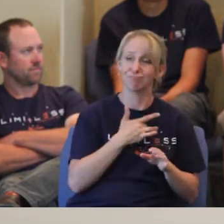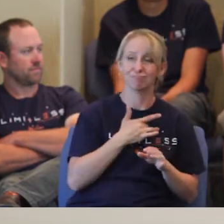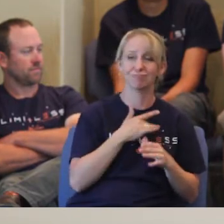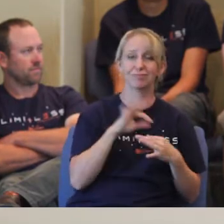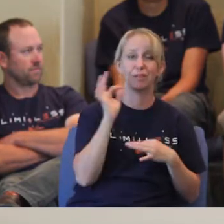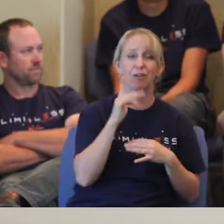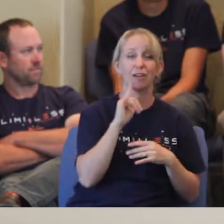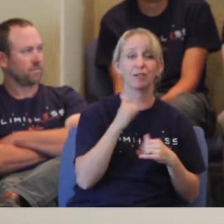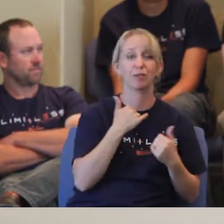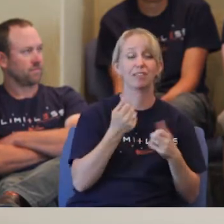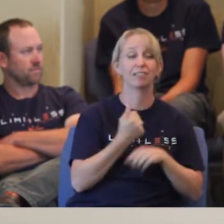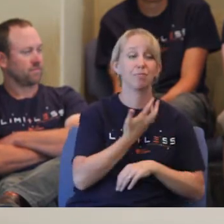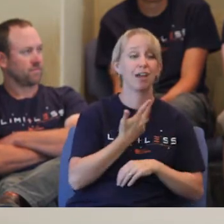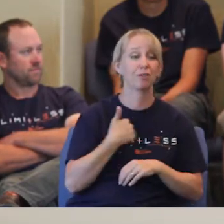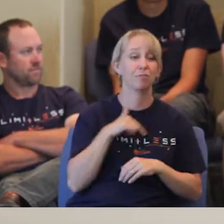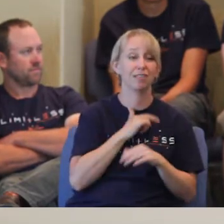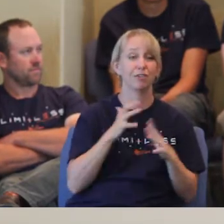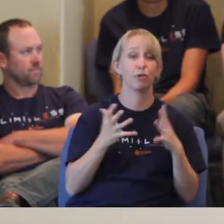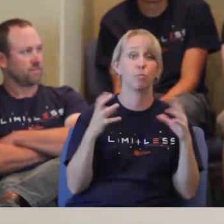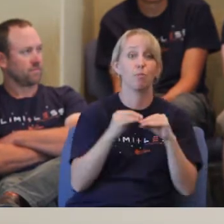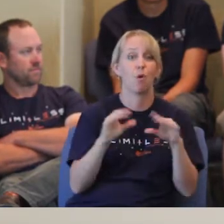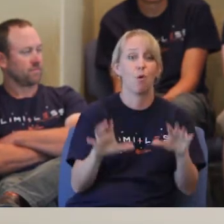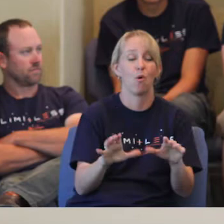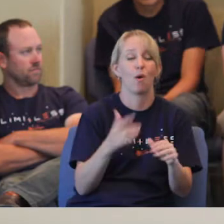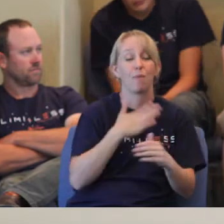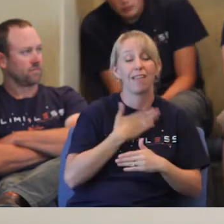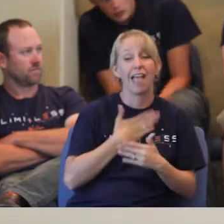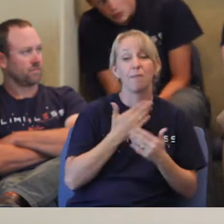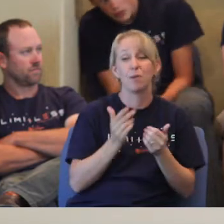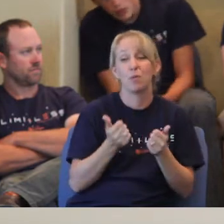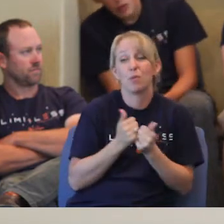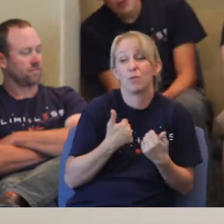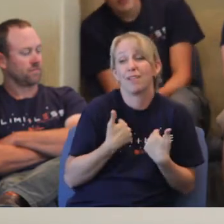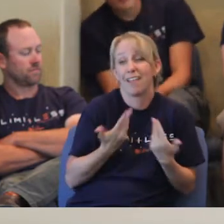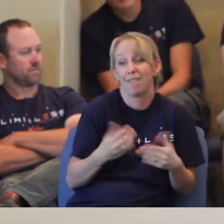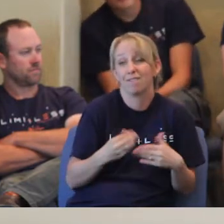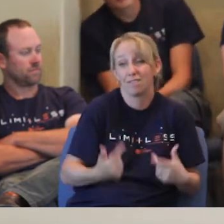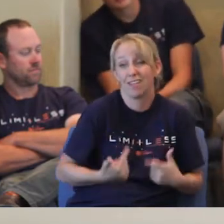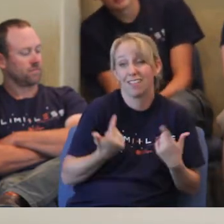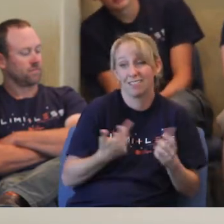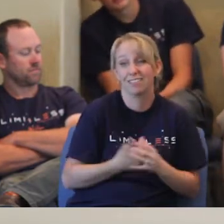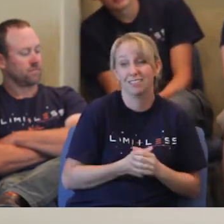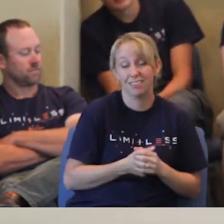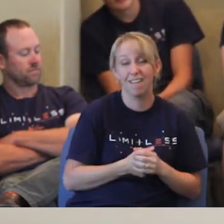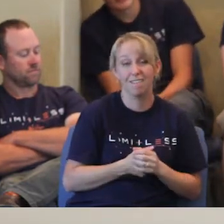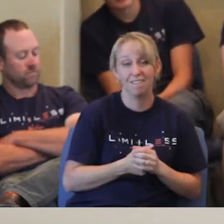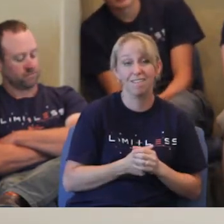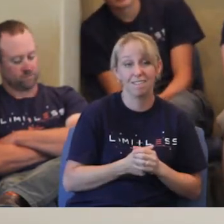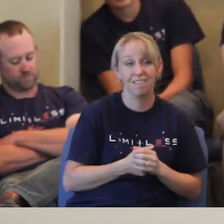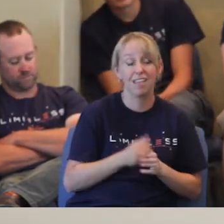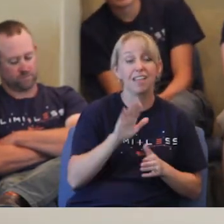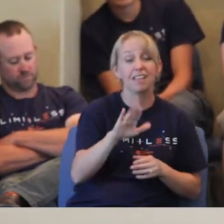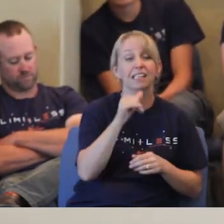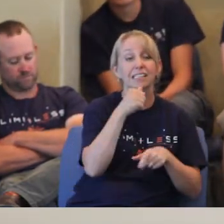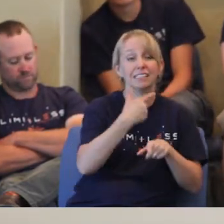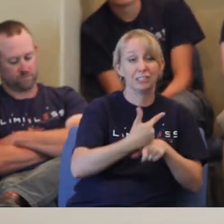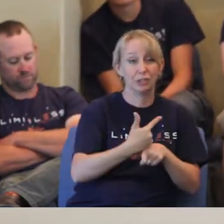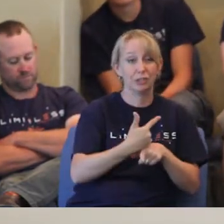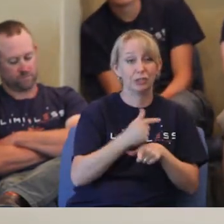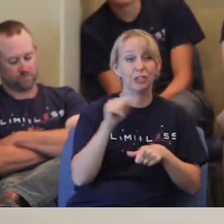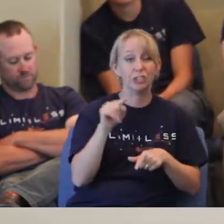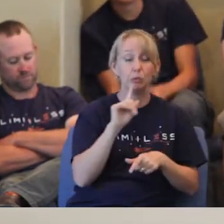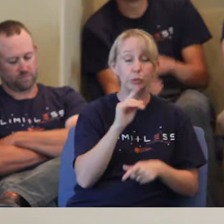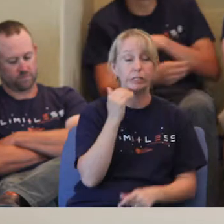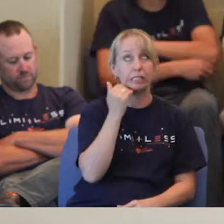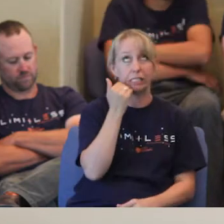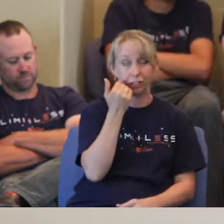to do more and be happy with what you have in life. And his sister, she was really shy. She didn't